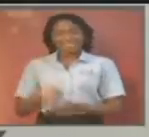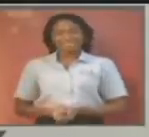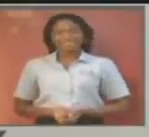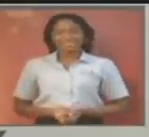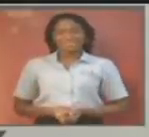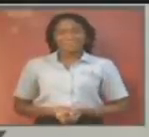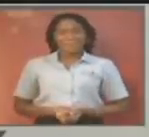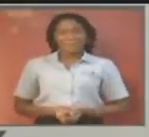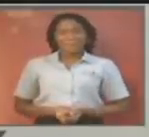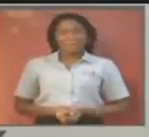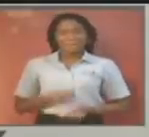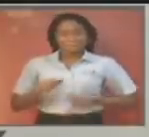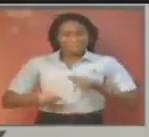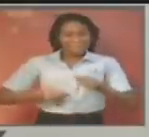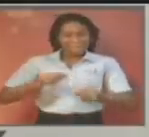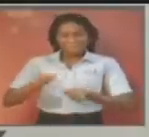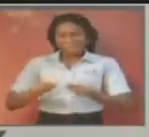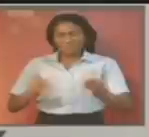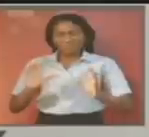put out